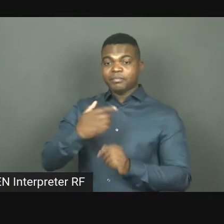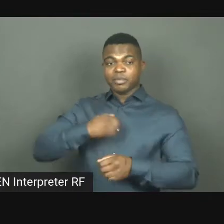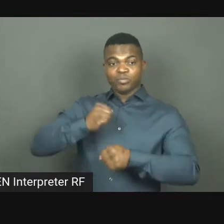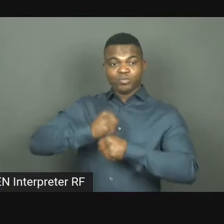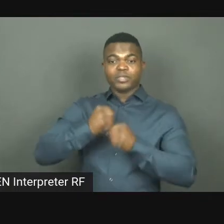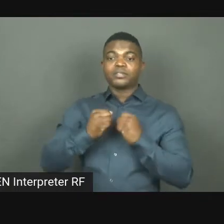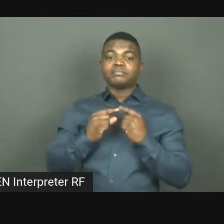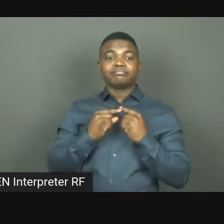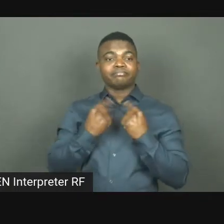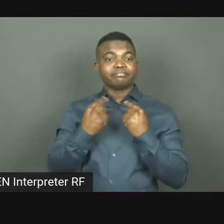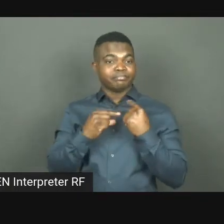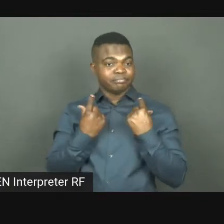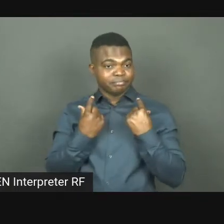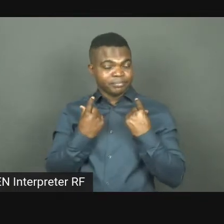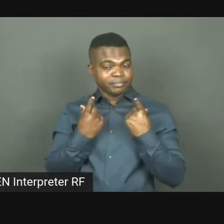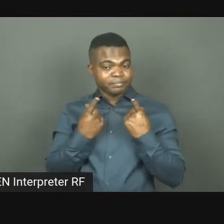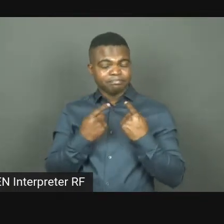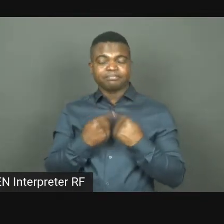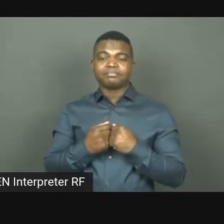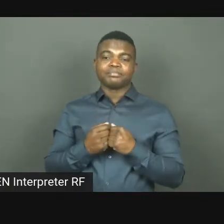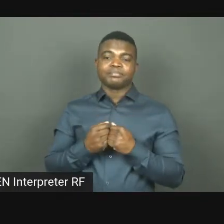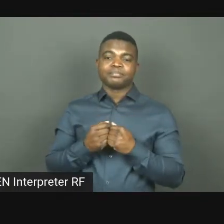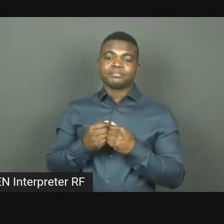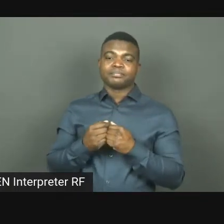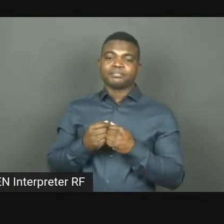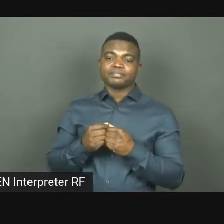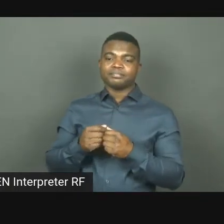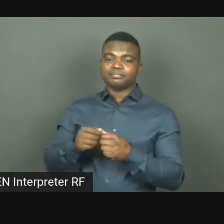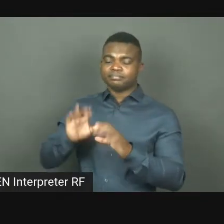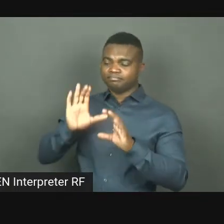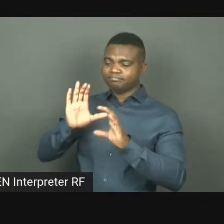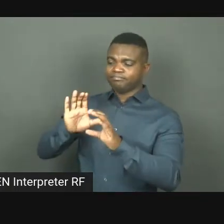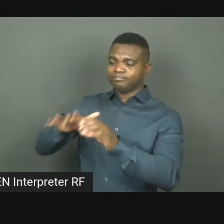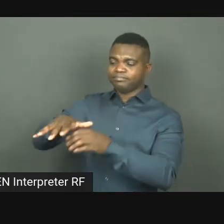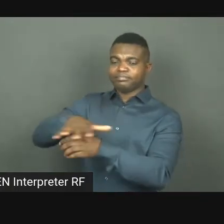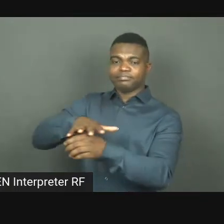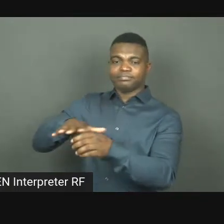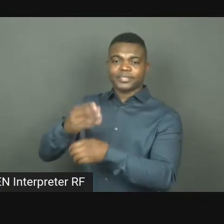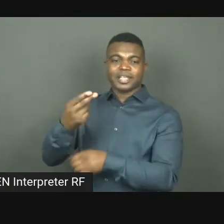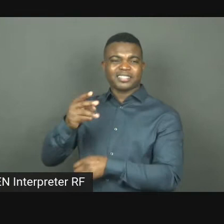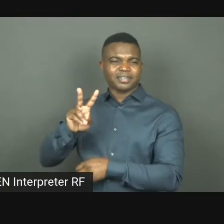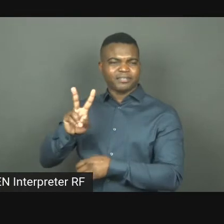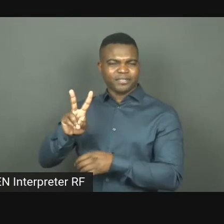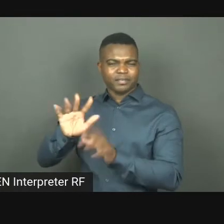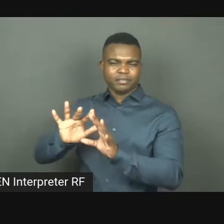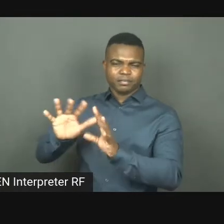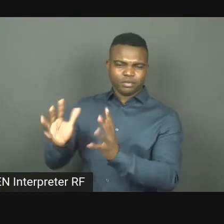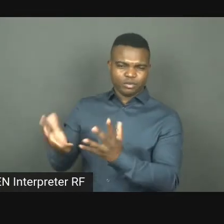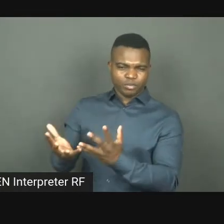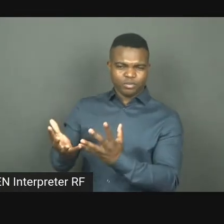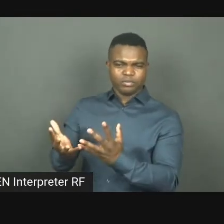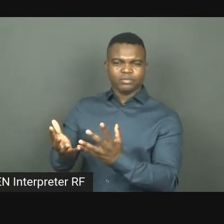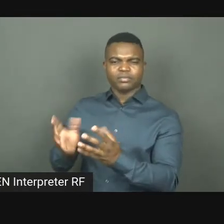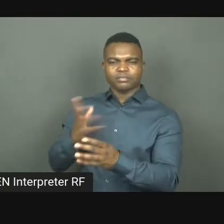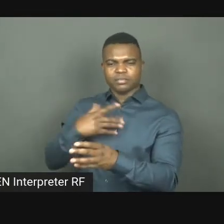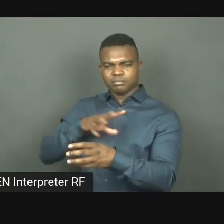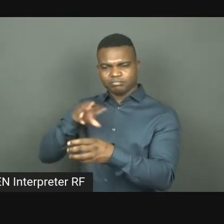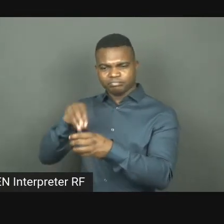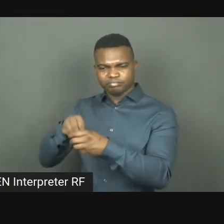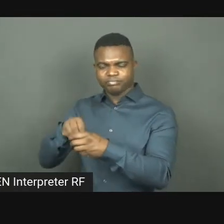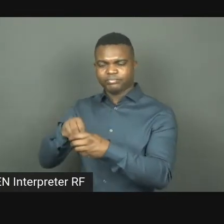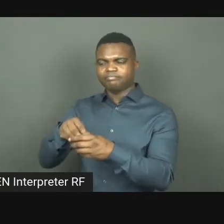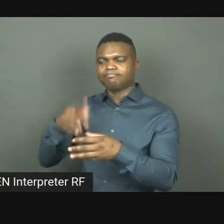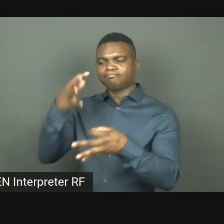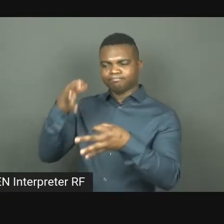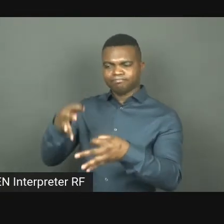co-sponsored by PEPFAR and UNAIDS. My own faith commitment is guided by the core principle of the liberation